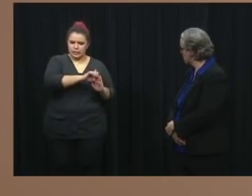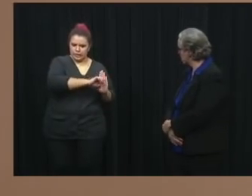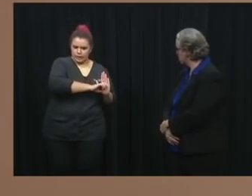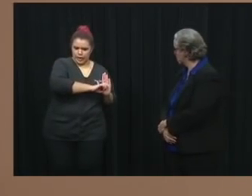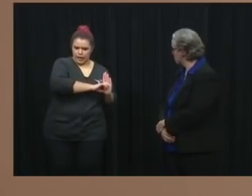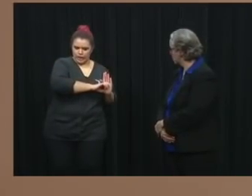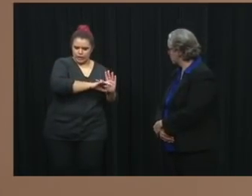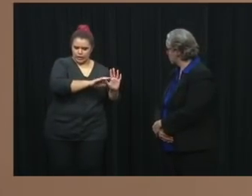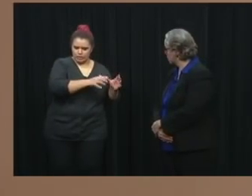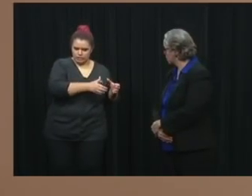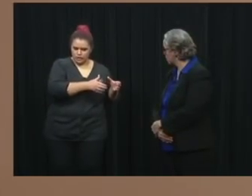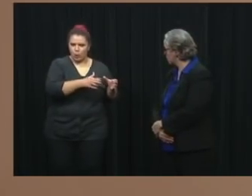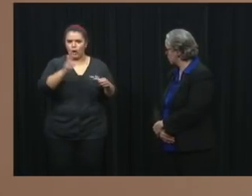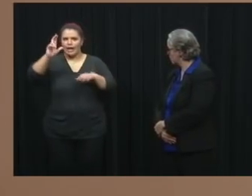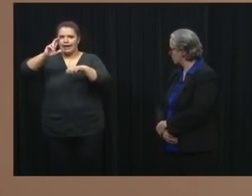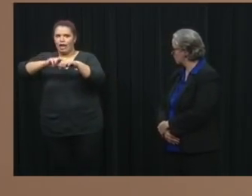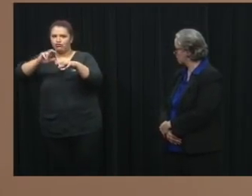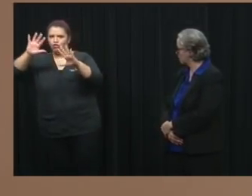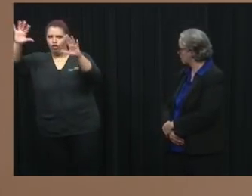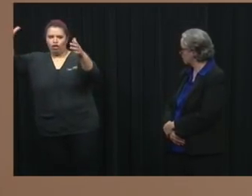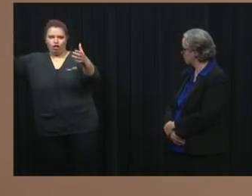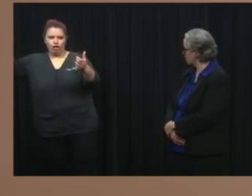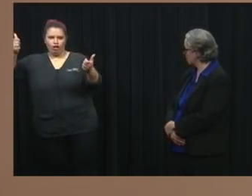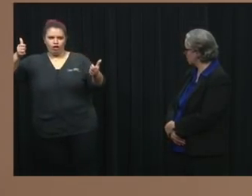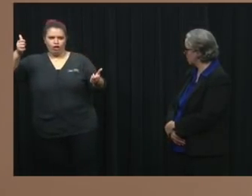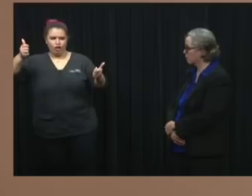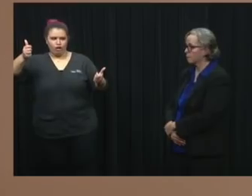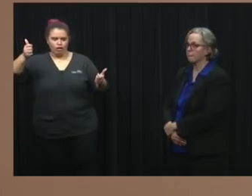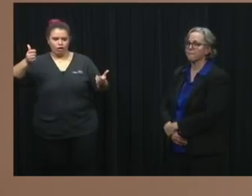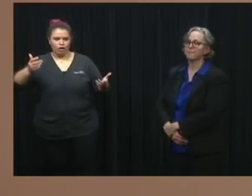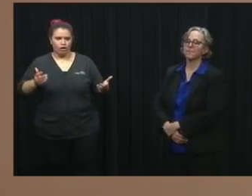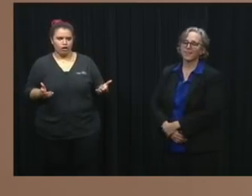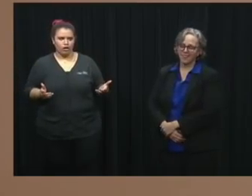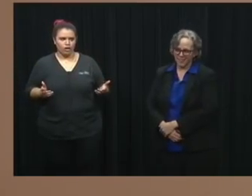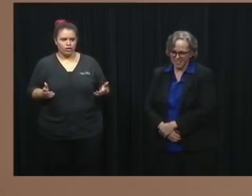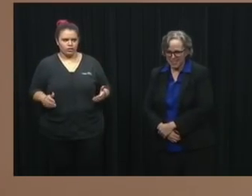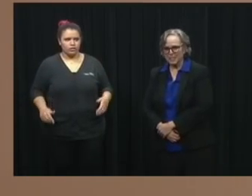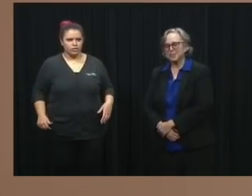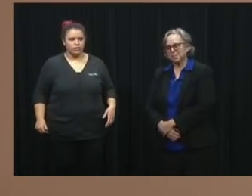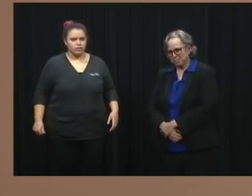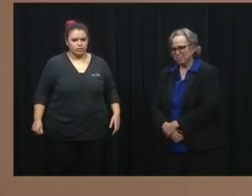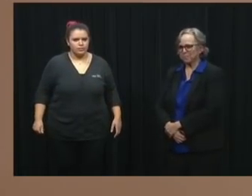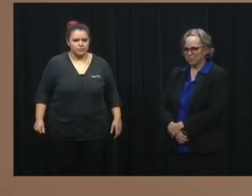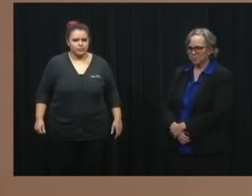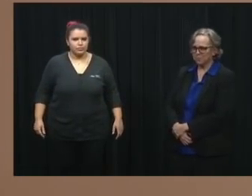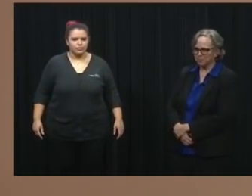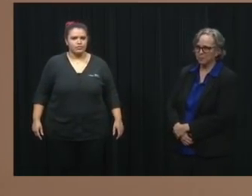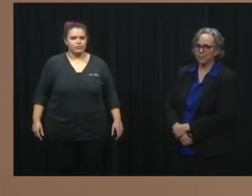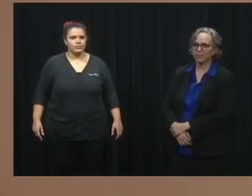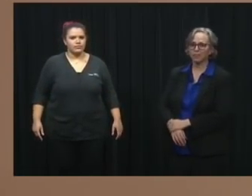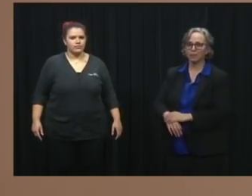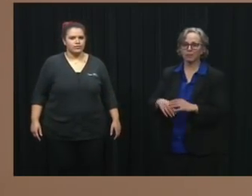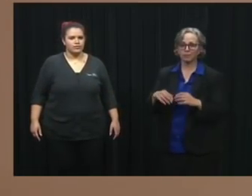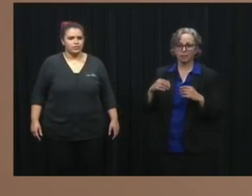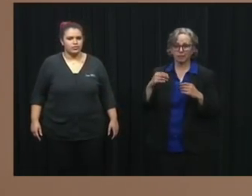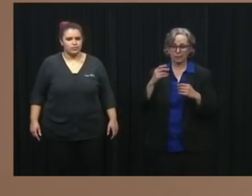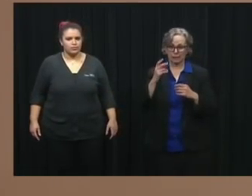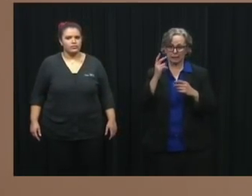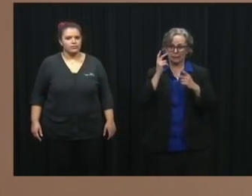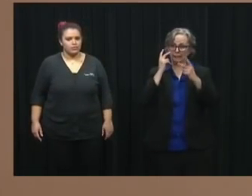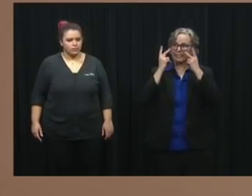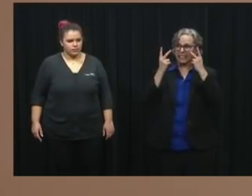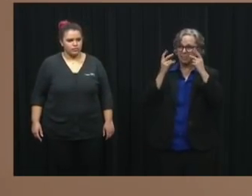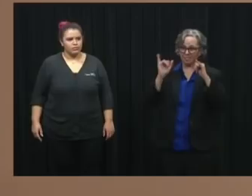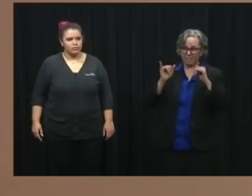Absolutely. You know, we will all live this as the spike comes at us, as we face the higher parts of